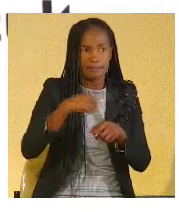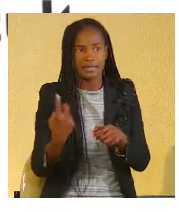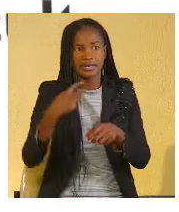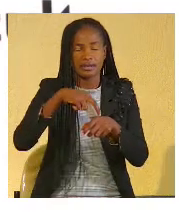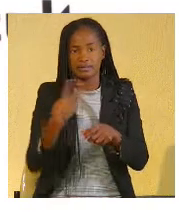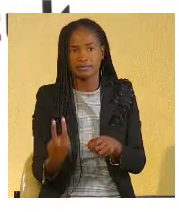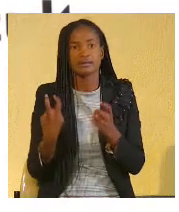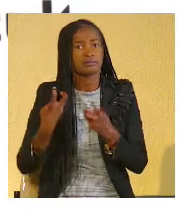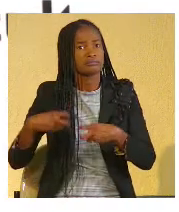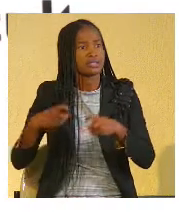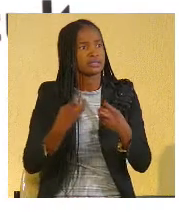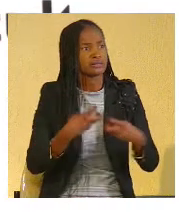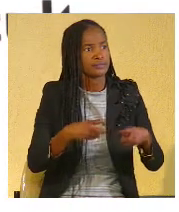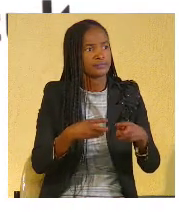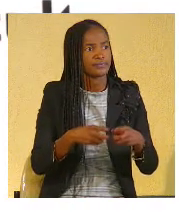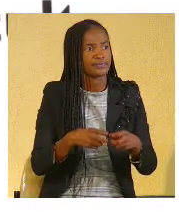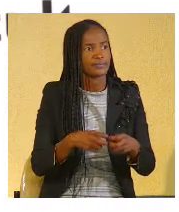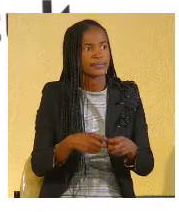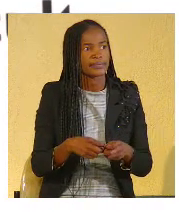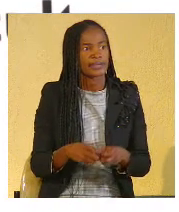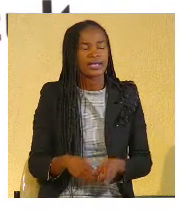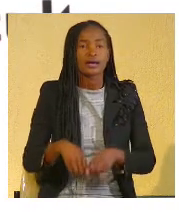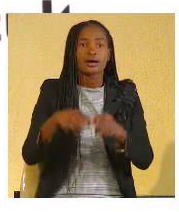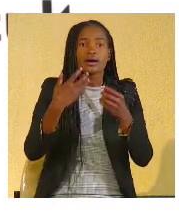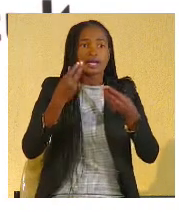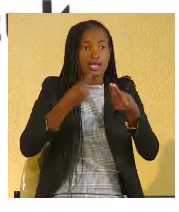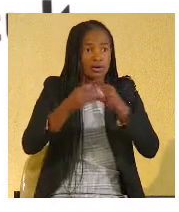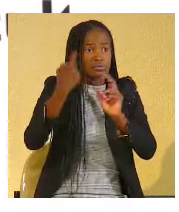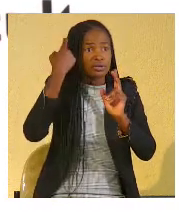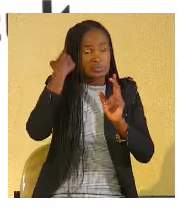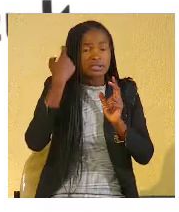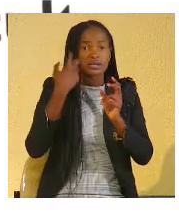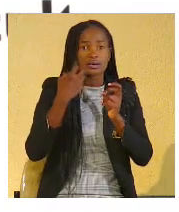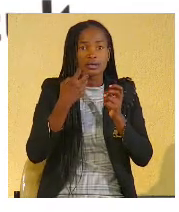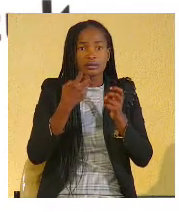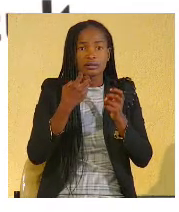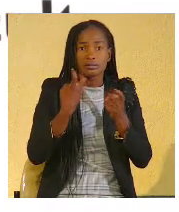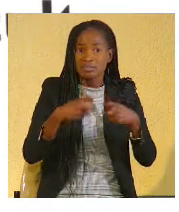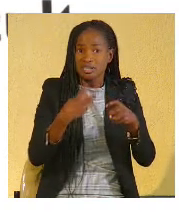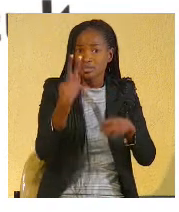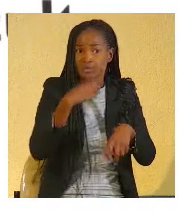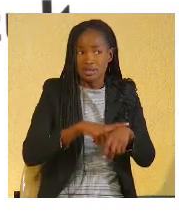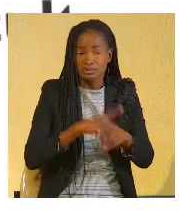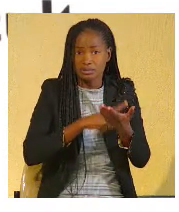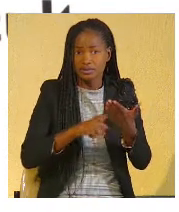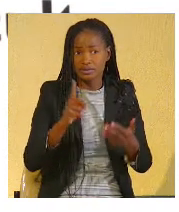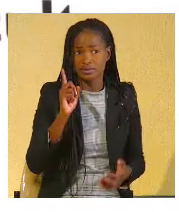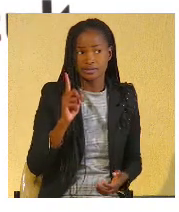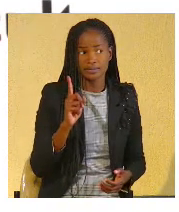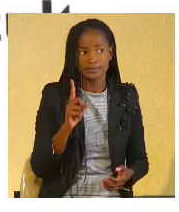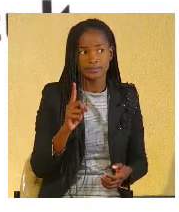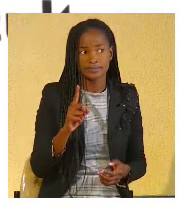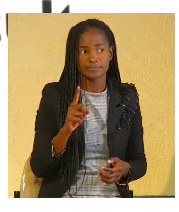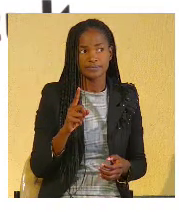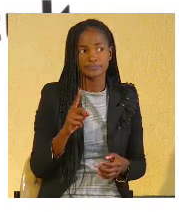We have economic ministers cluster meeting that meets twice in a week. It was meeting